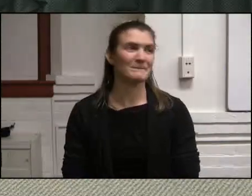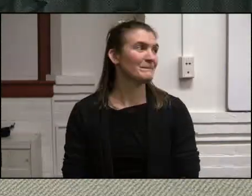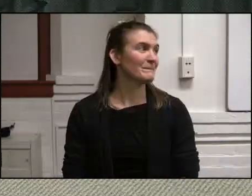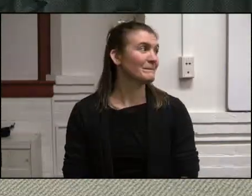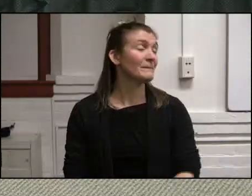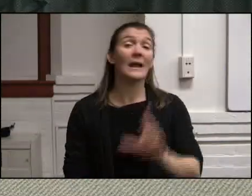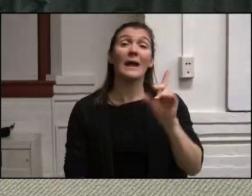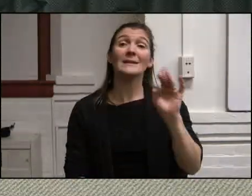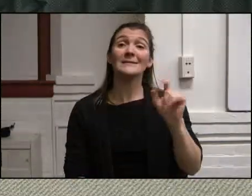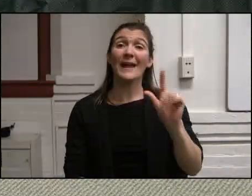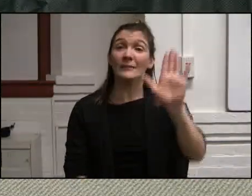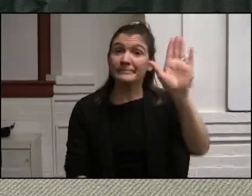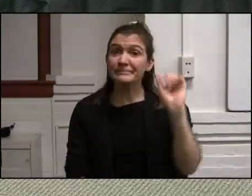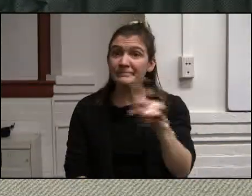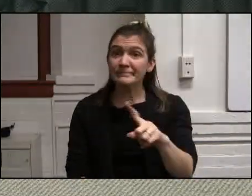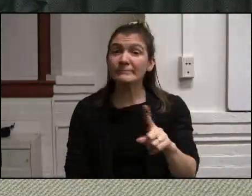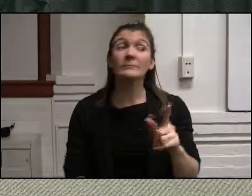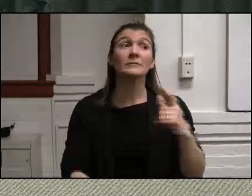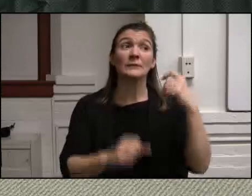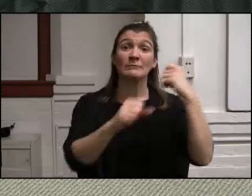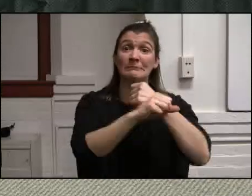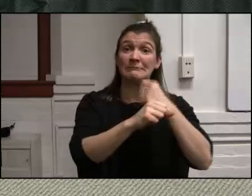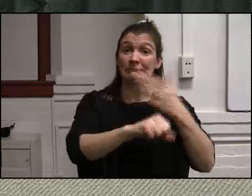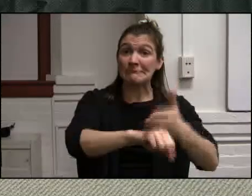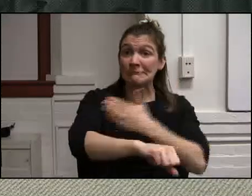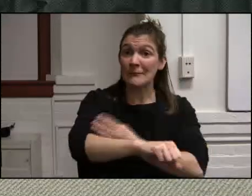I have a question about the home repair program.